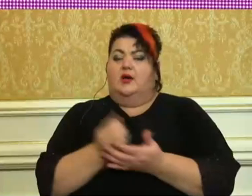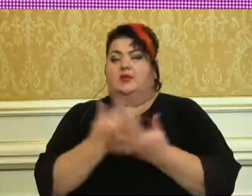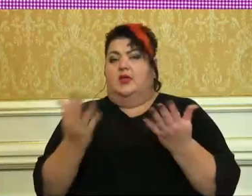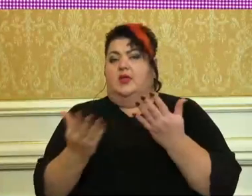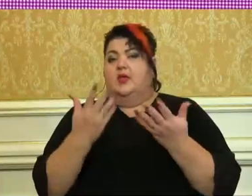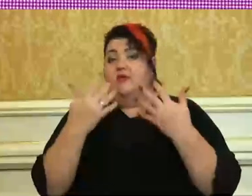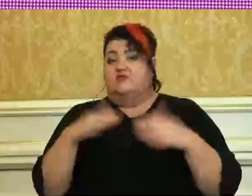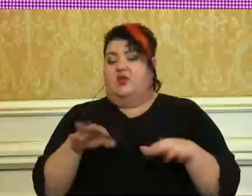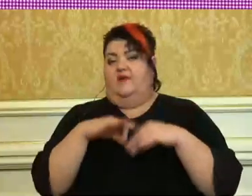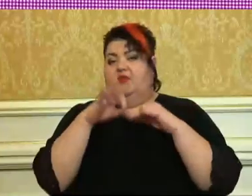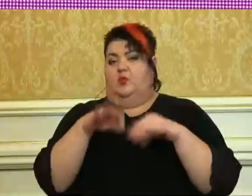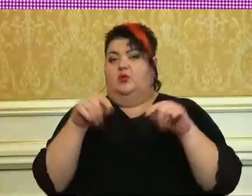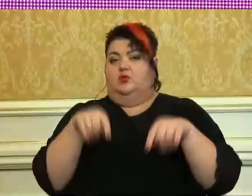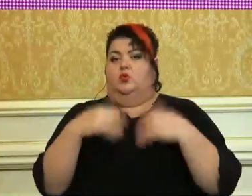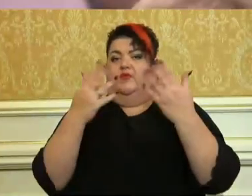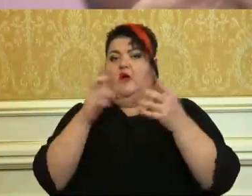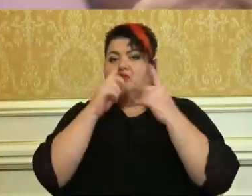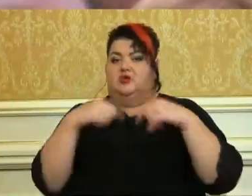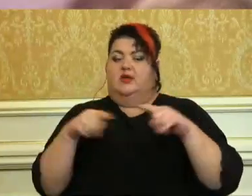here at home. Thank you.